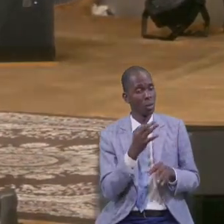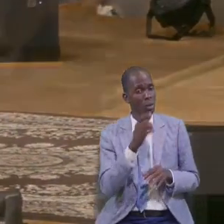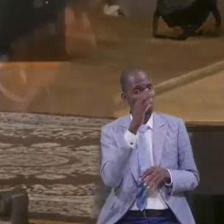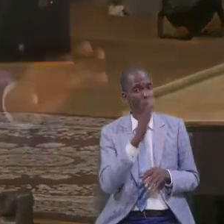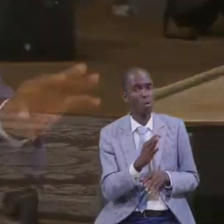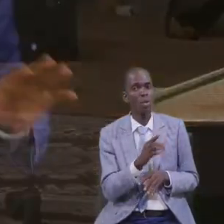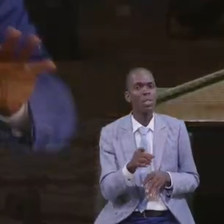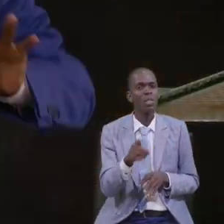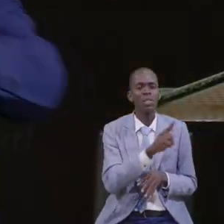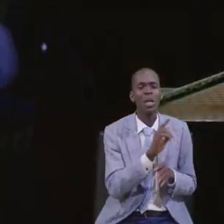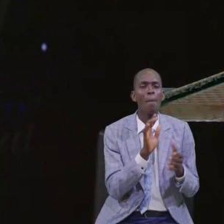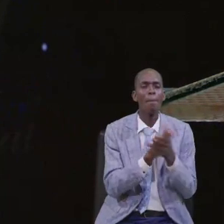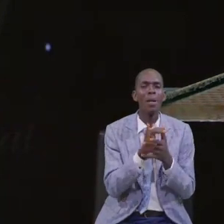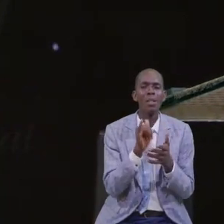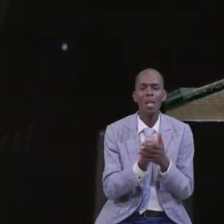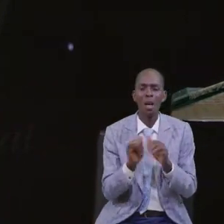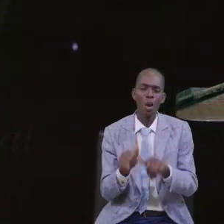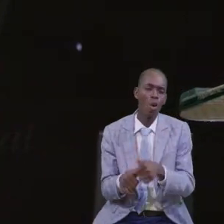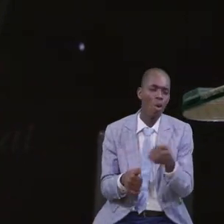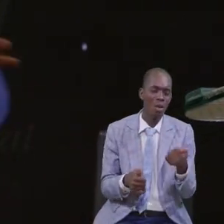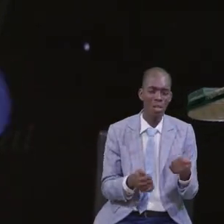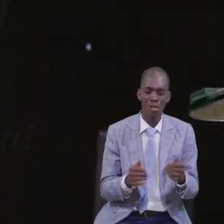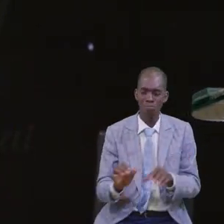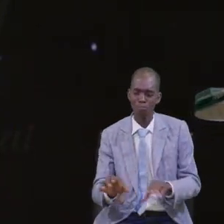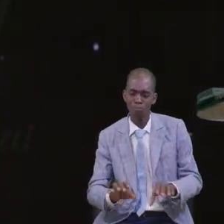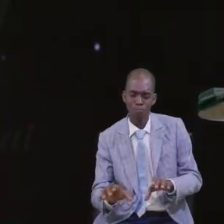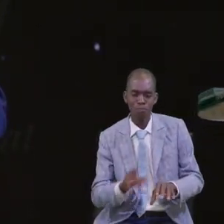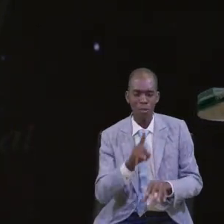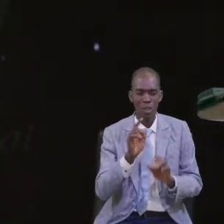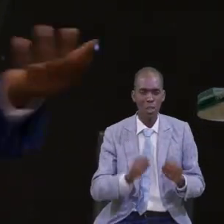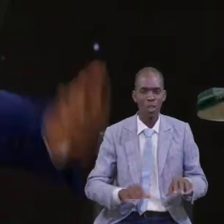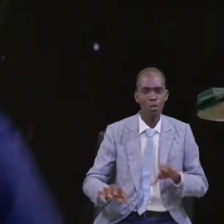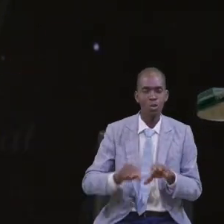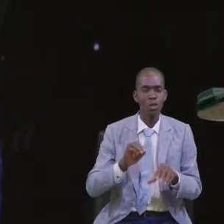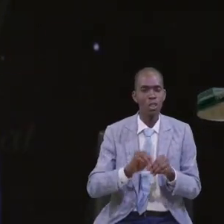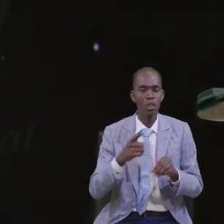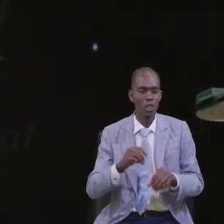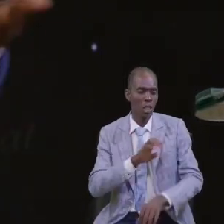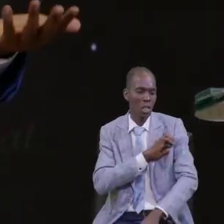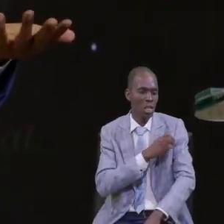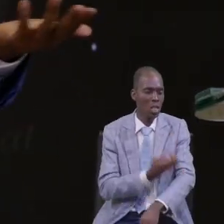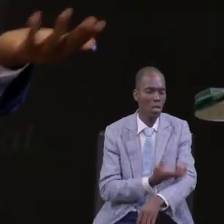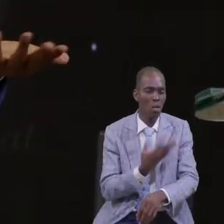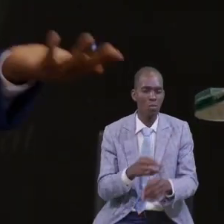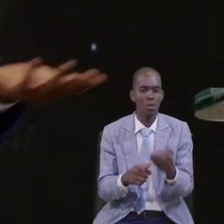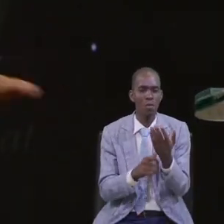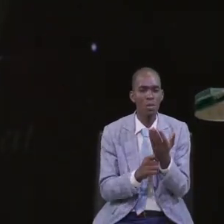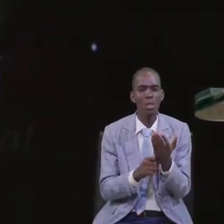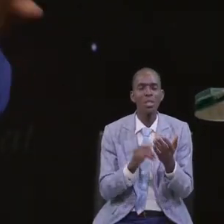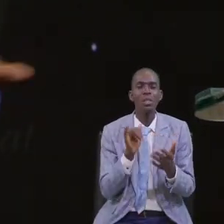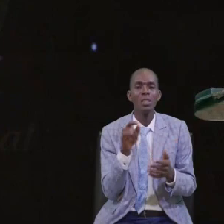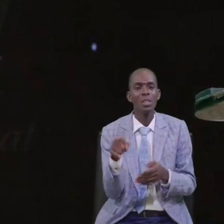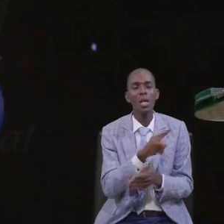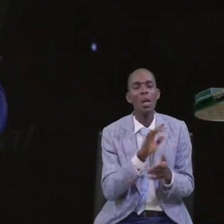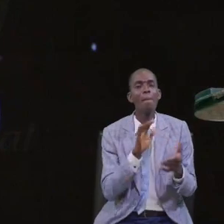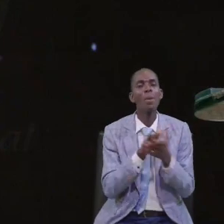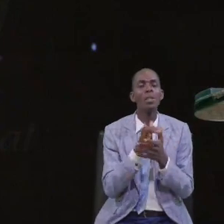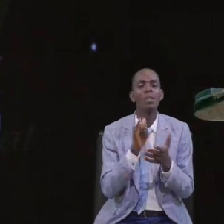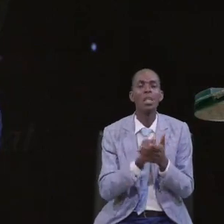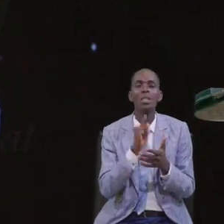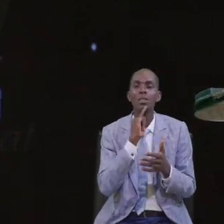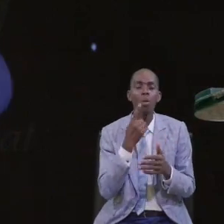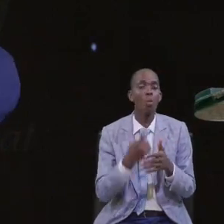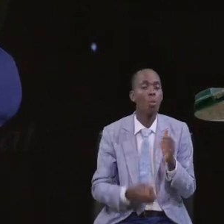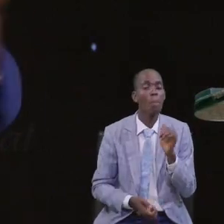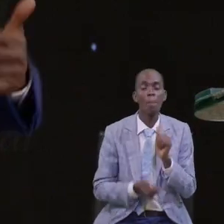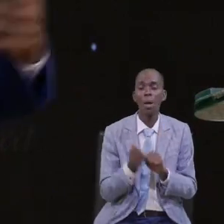other activities that they can do in the energy of the flesh, they believe that that is what is necessary, and